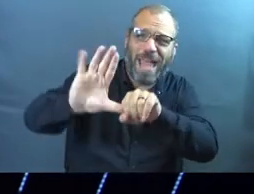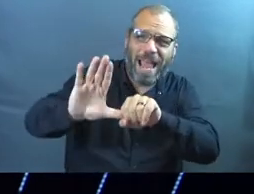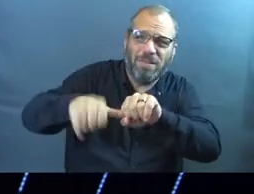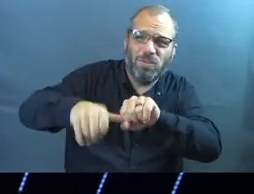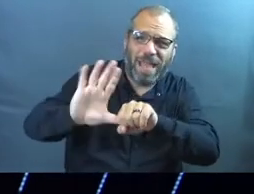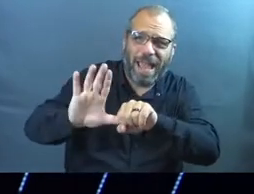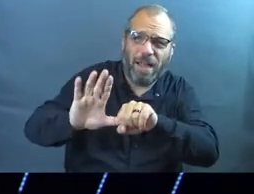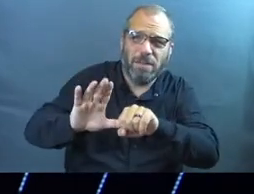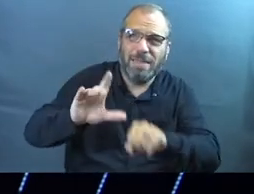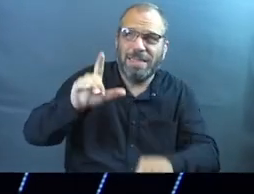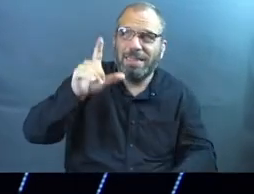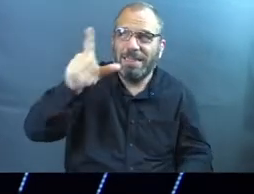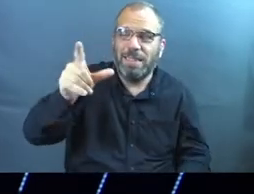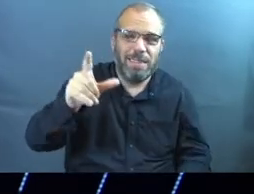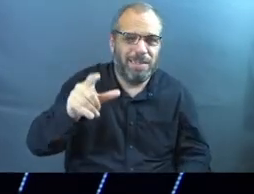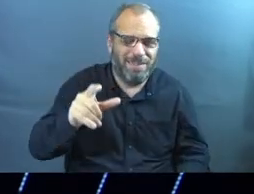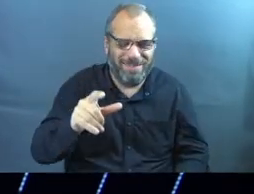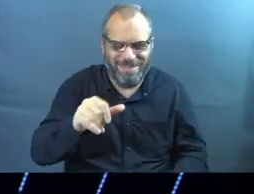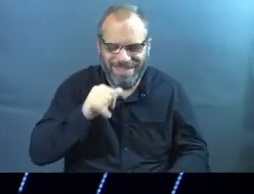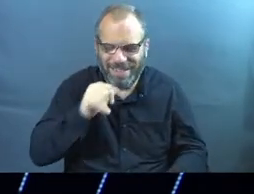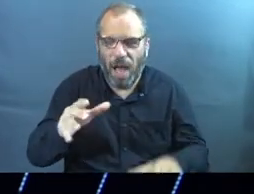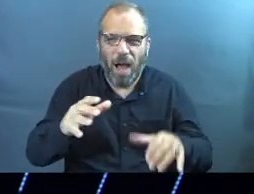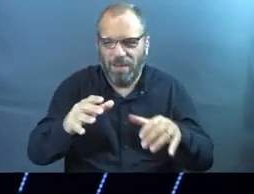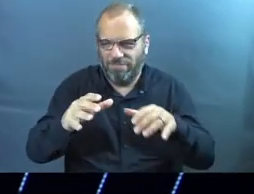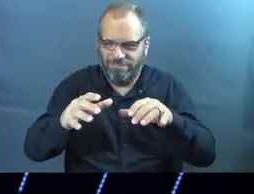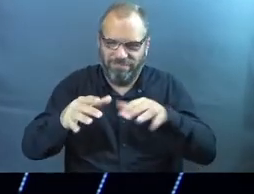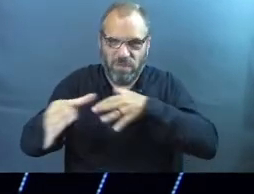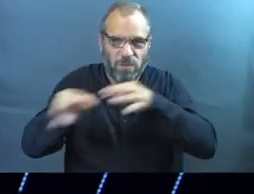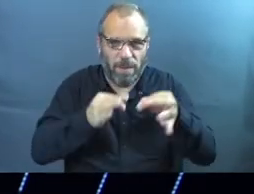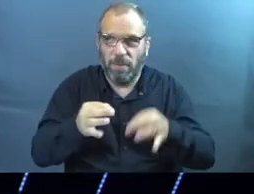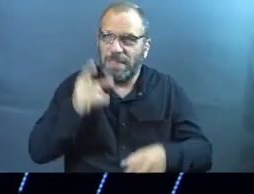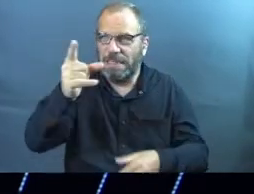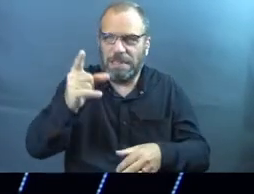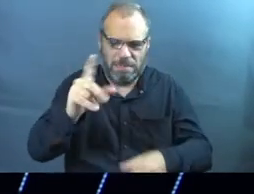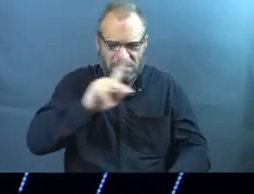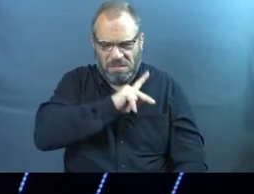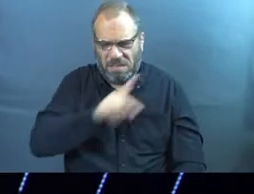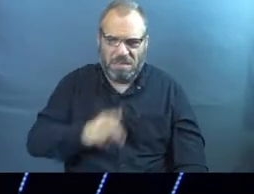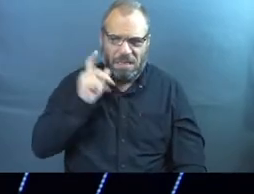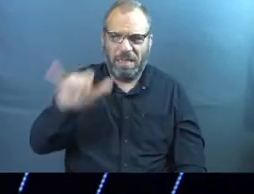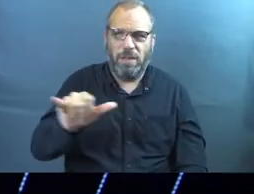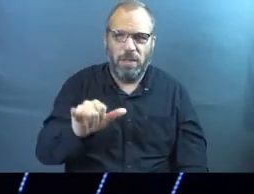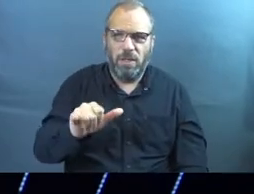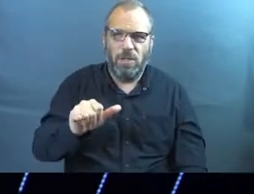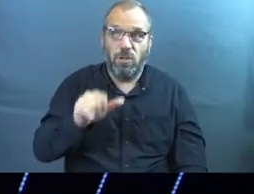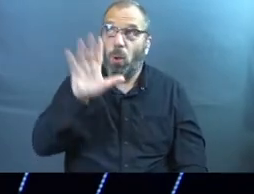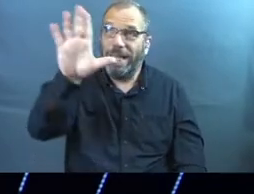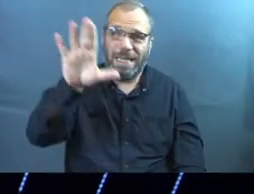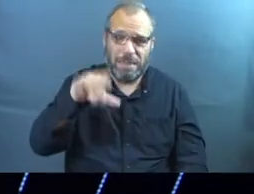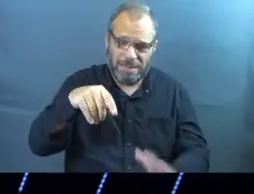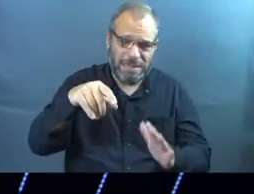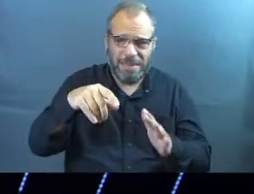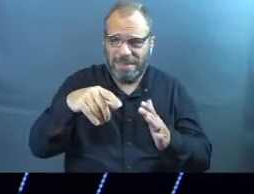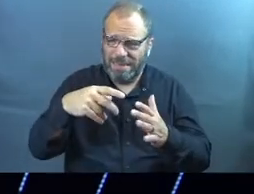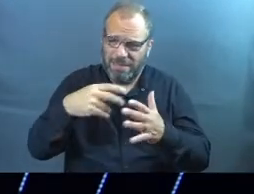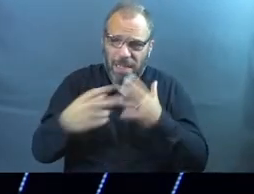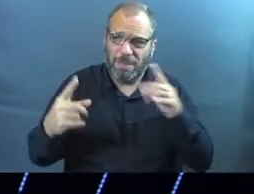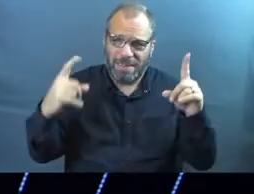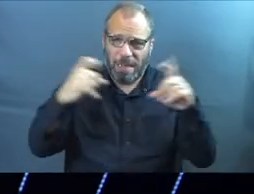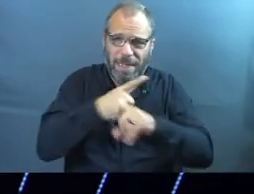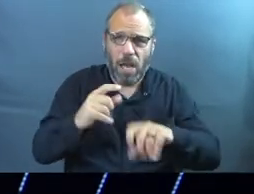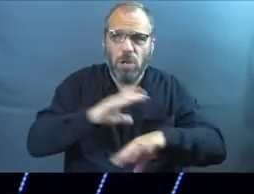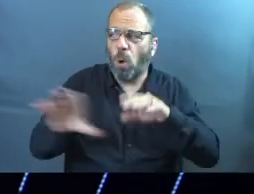He is unsummupable. He is the infinite king. So don't run from his depth and his